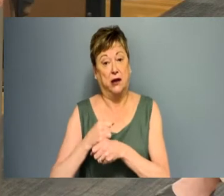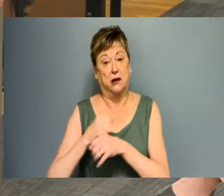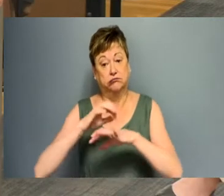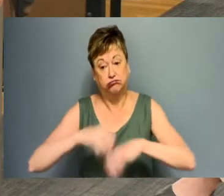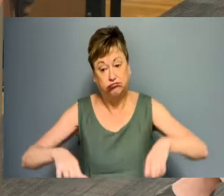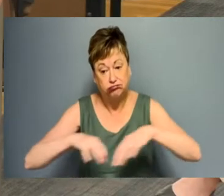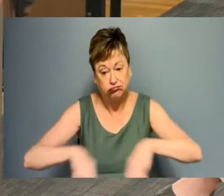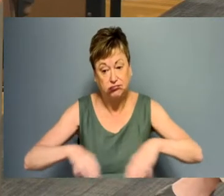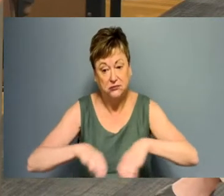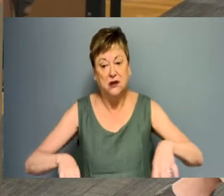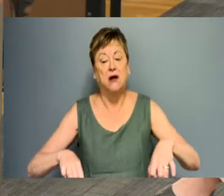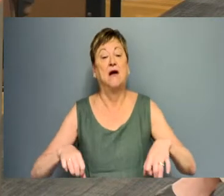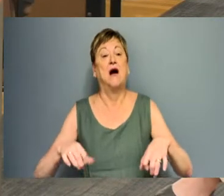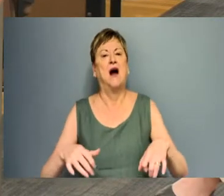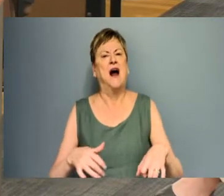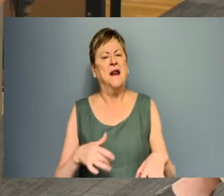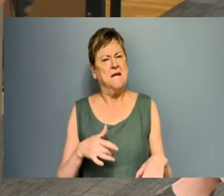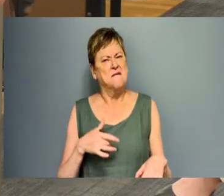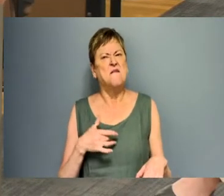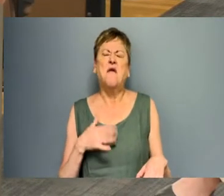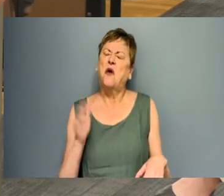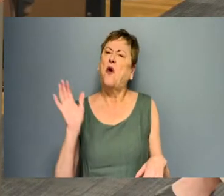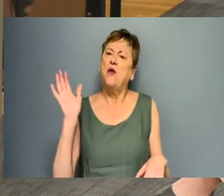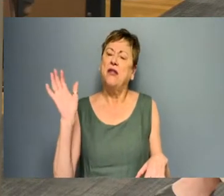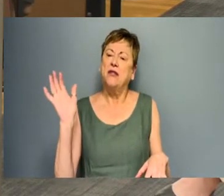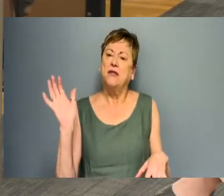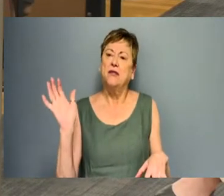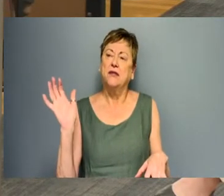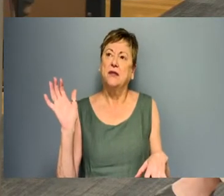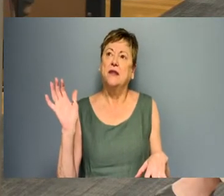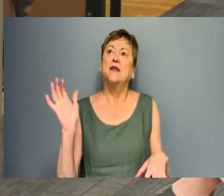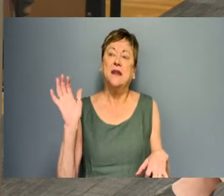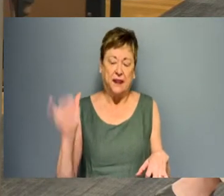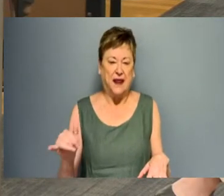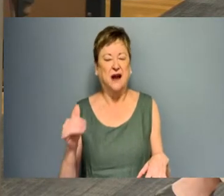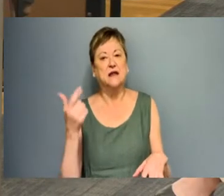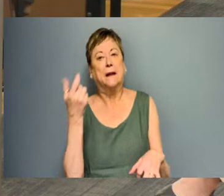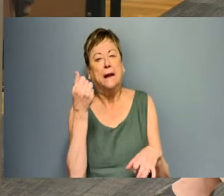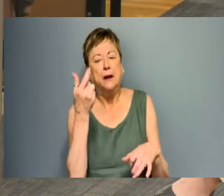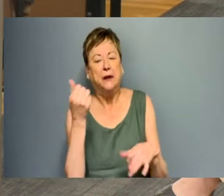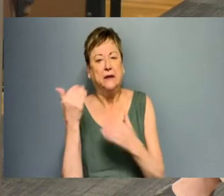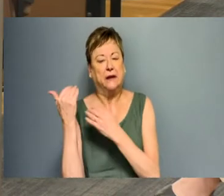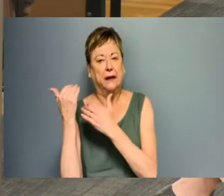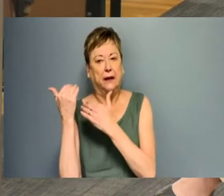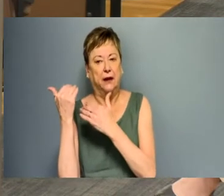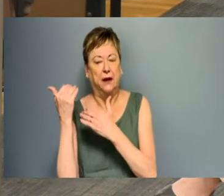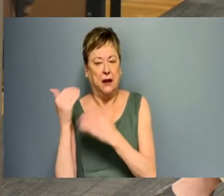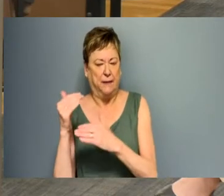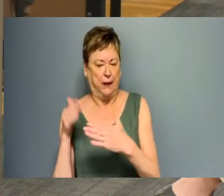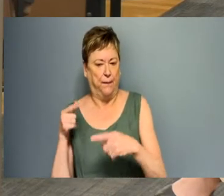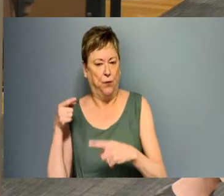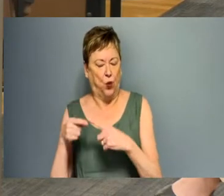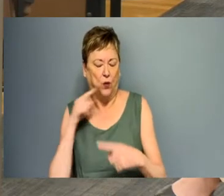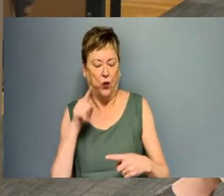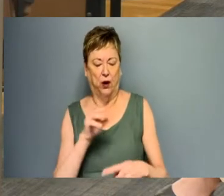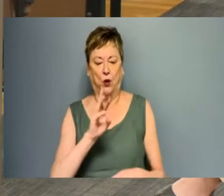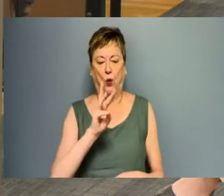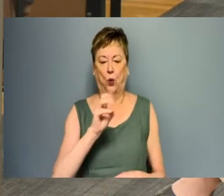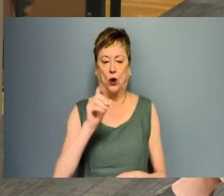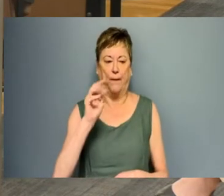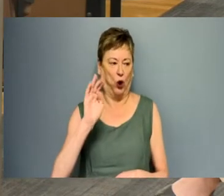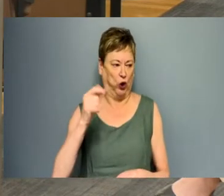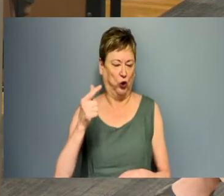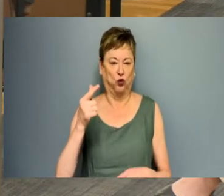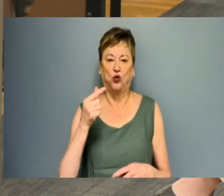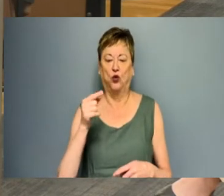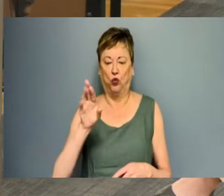to be a little added benefit that there's a bit of a constriction point at the crossing of Woodburn Road,